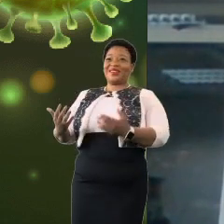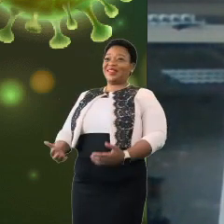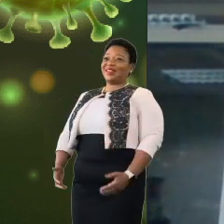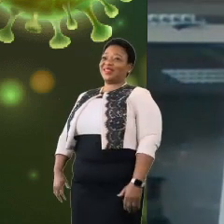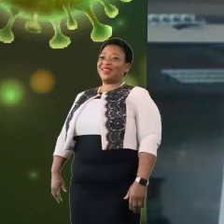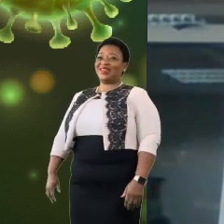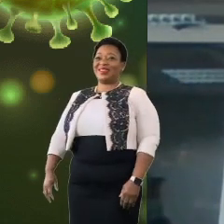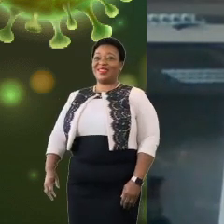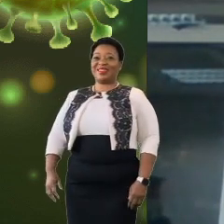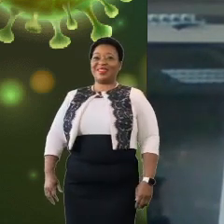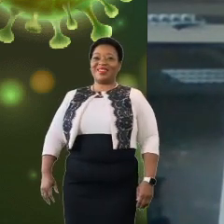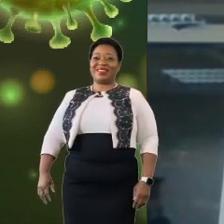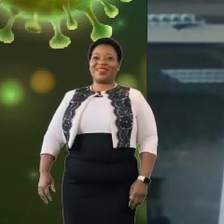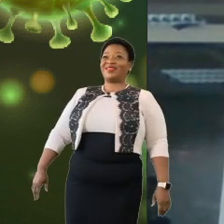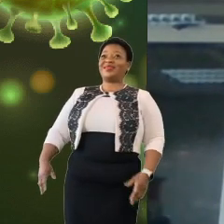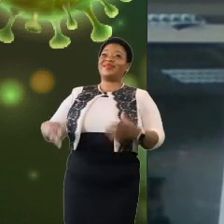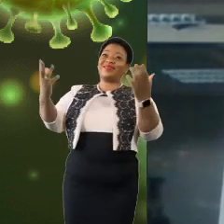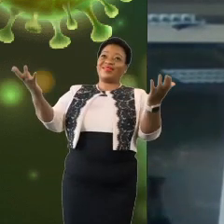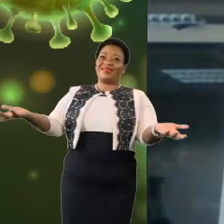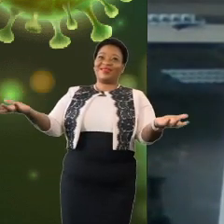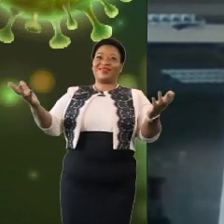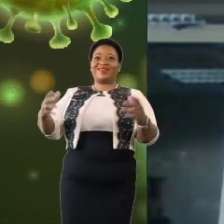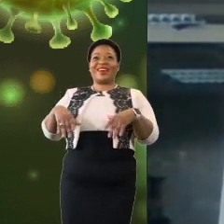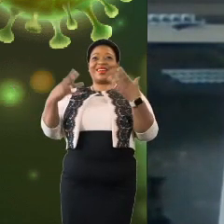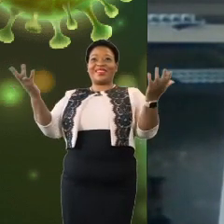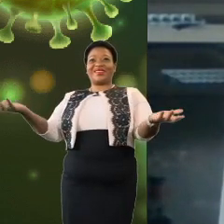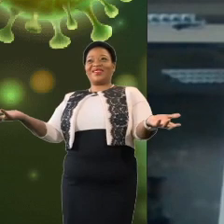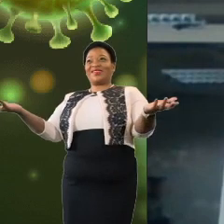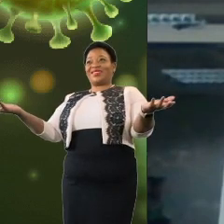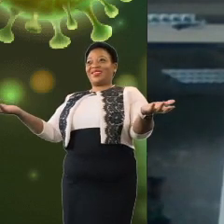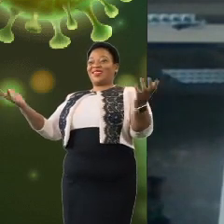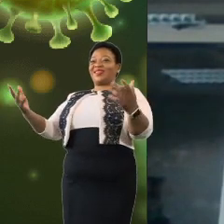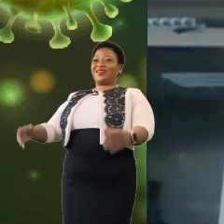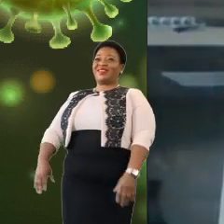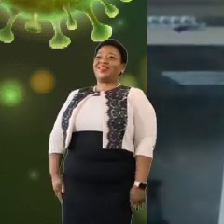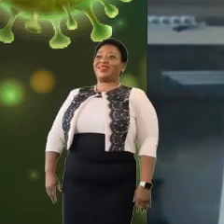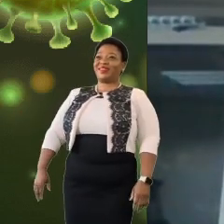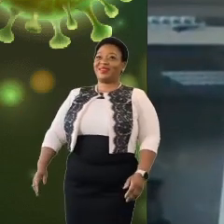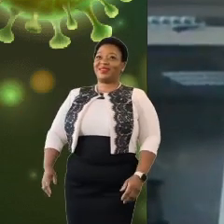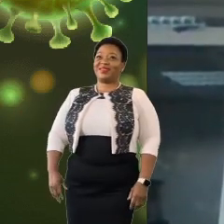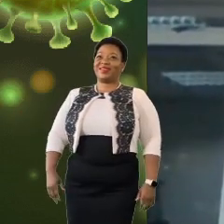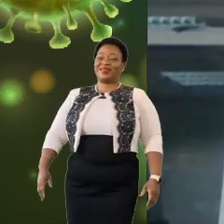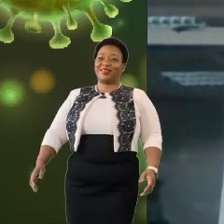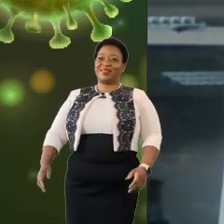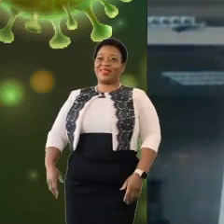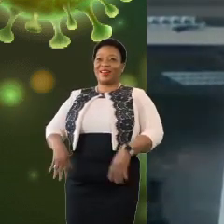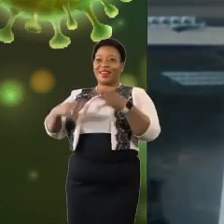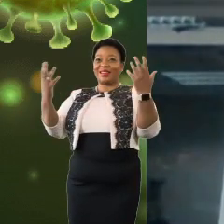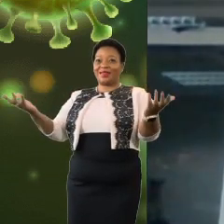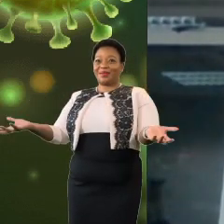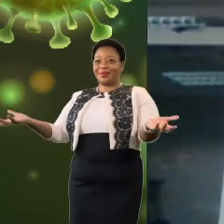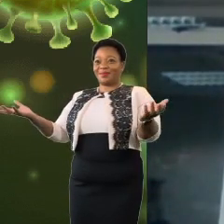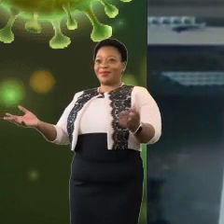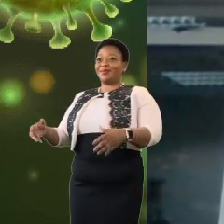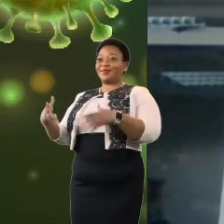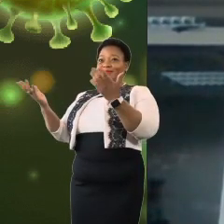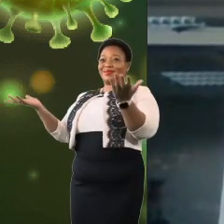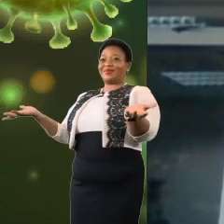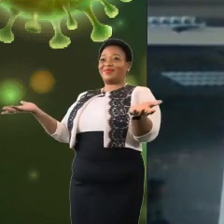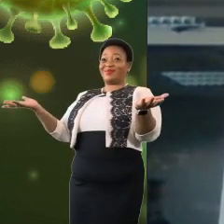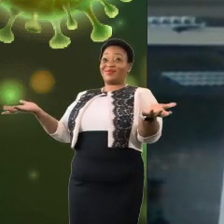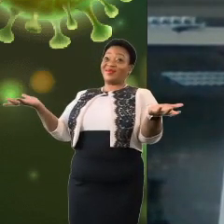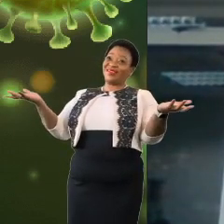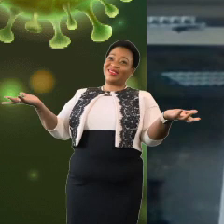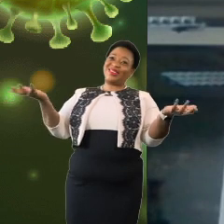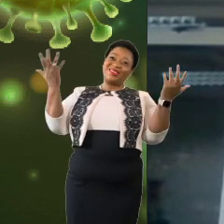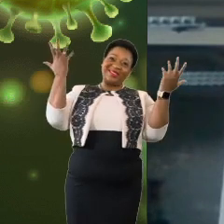in TIKZN. Okay, thanks for the opportunity, Frankie. Firstly, I think somehow the pandemic,